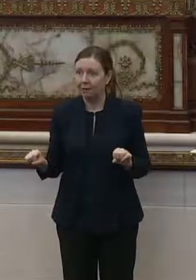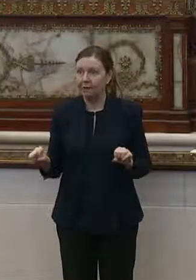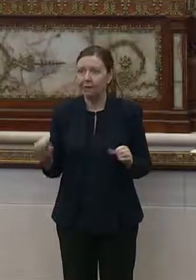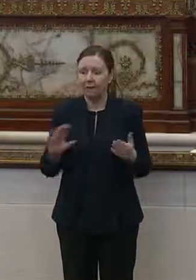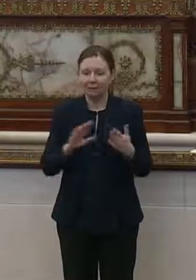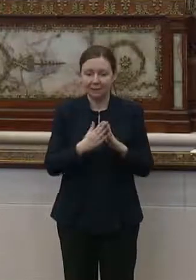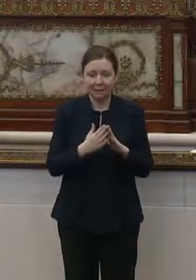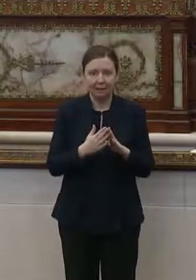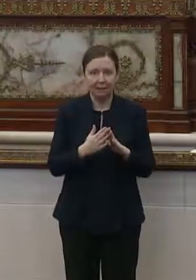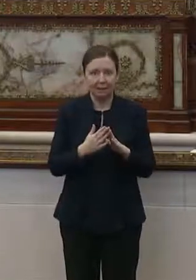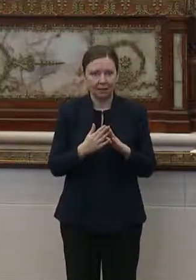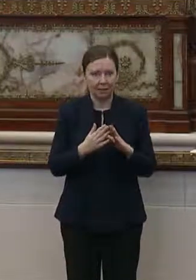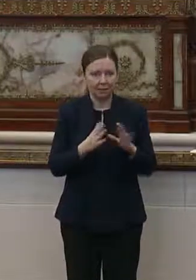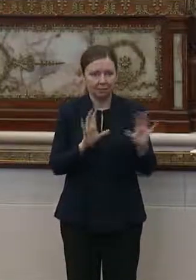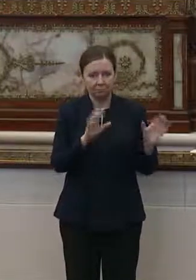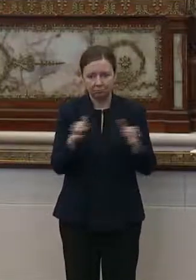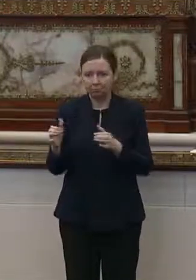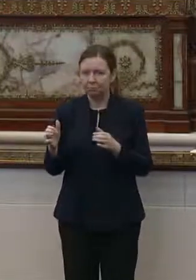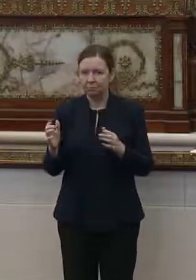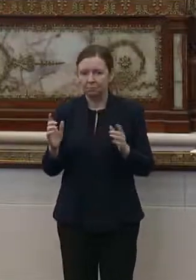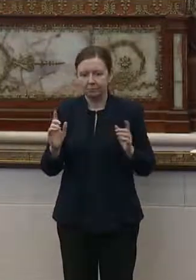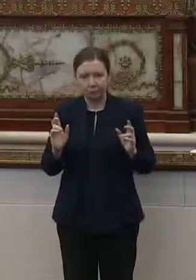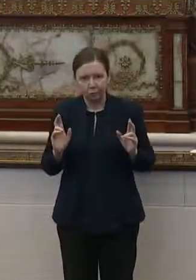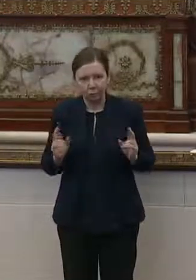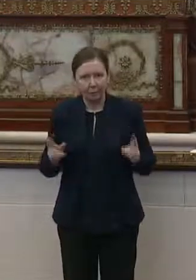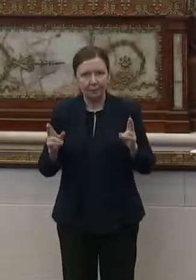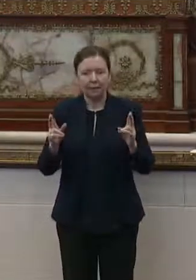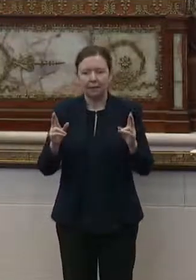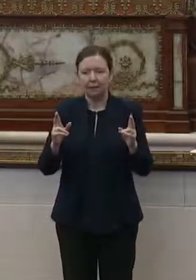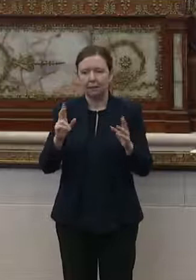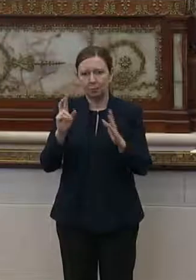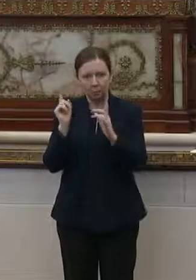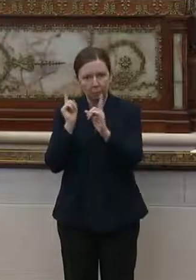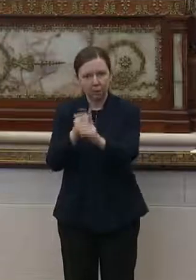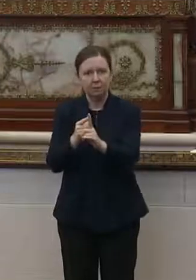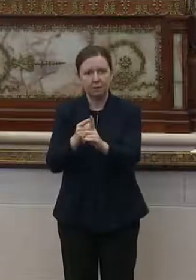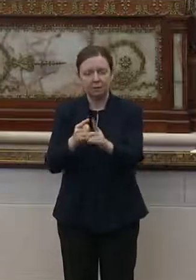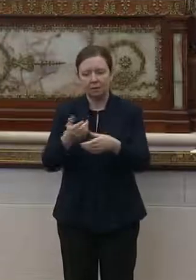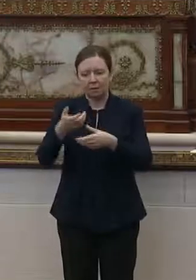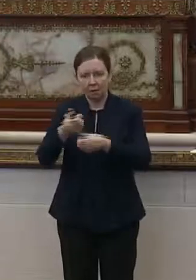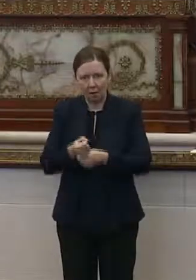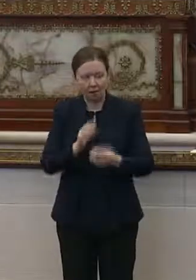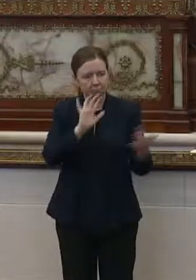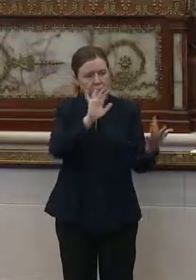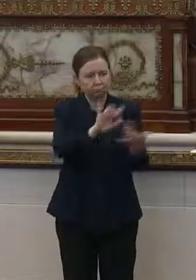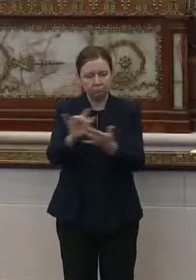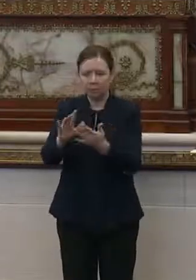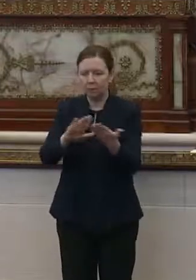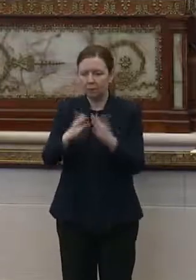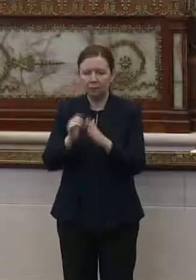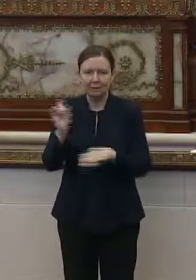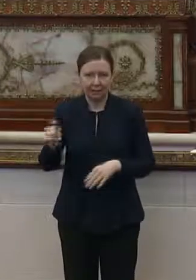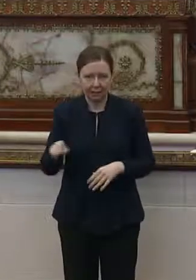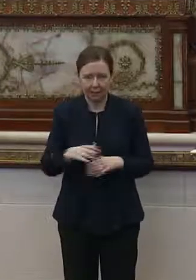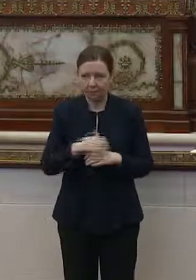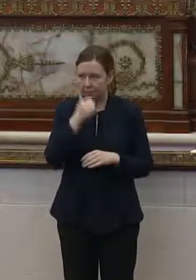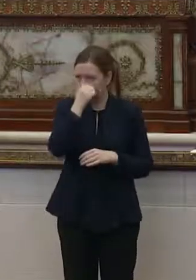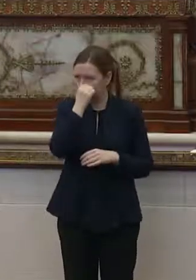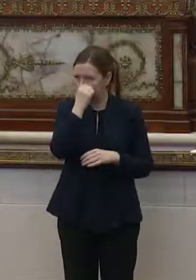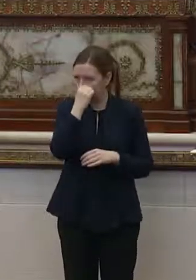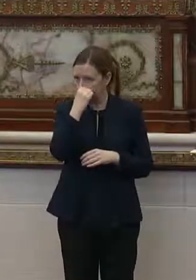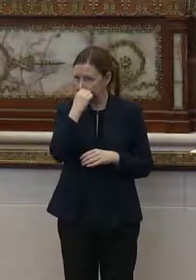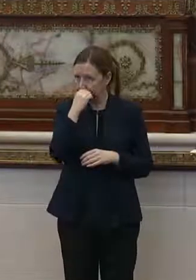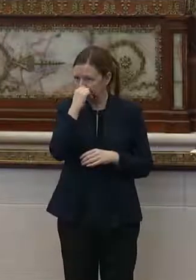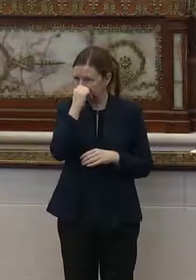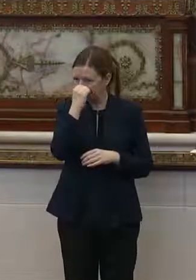city institutions to move rapidly, purposefully, and confidently to reach the communities that desperately need this. I hope that